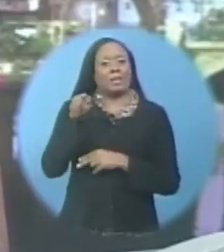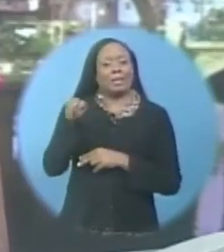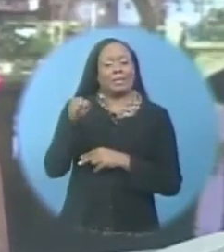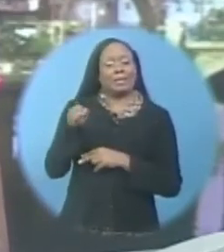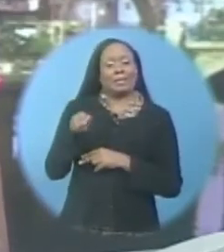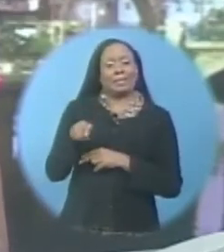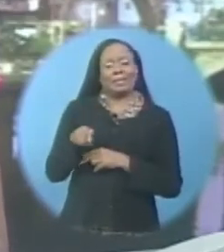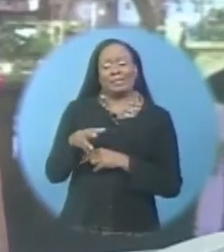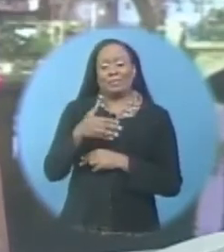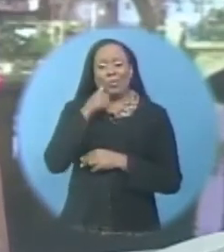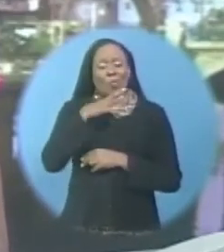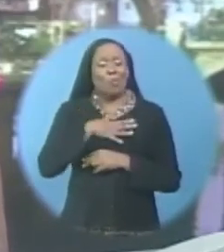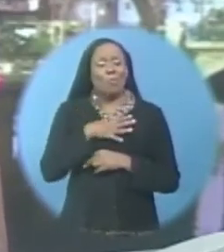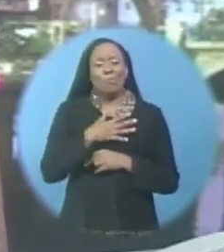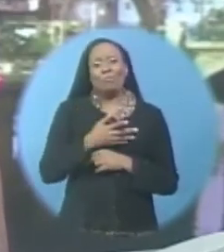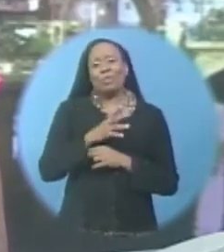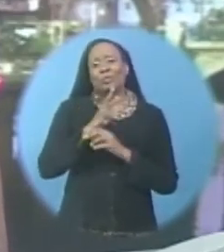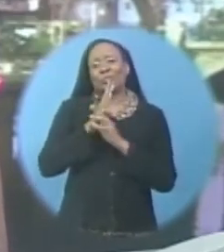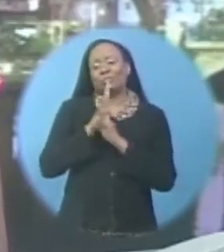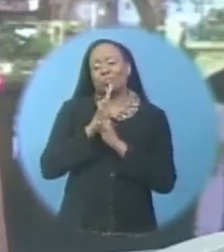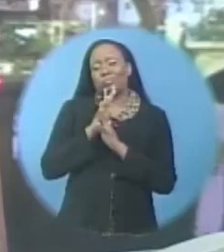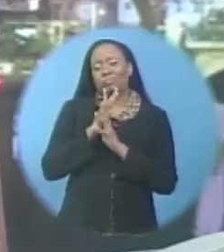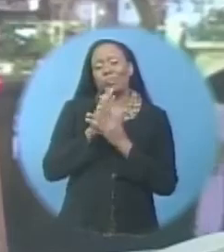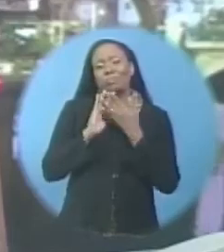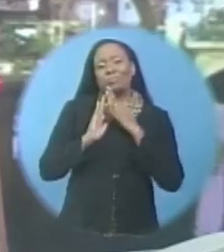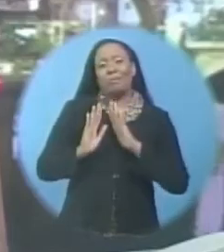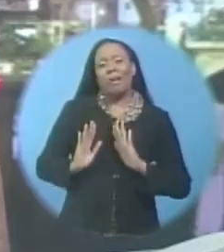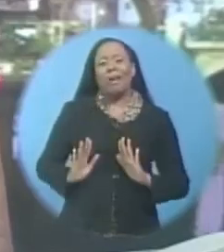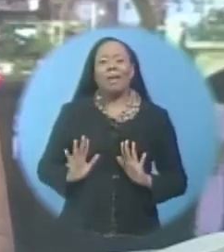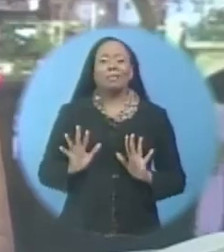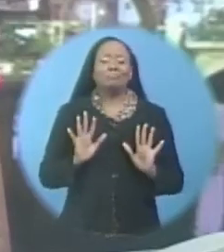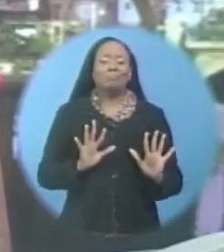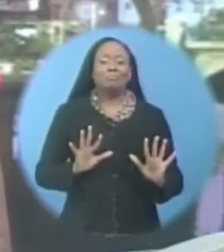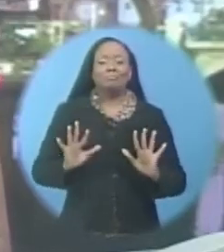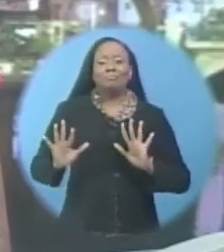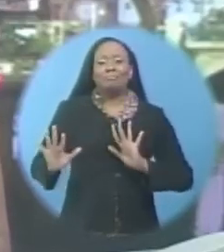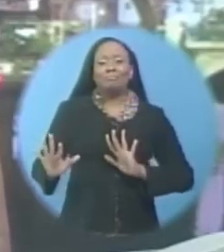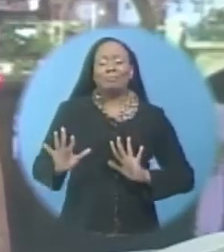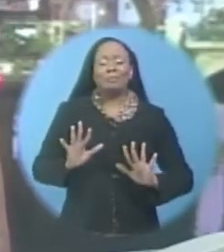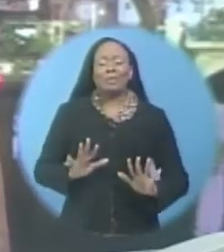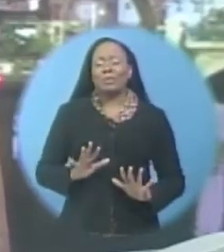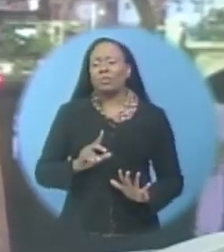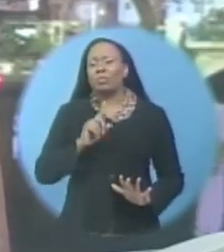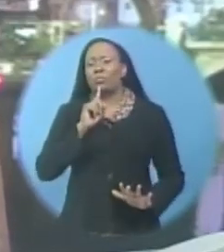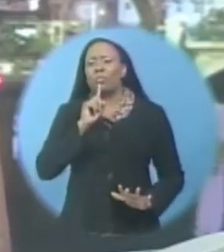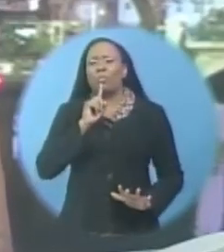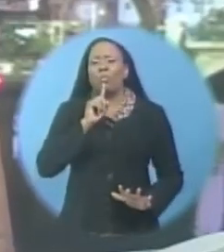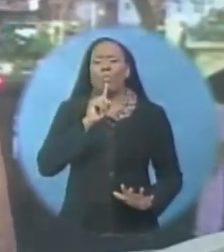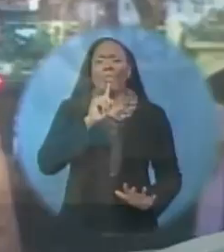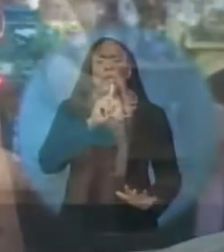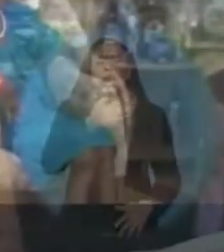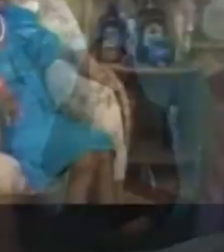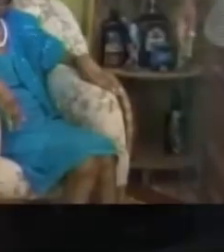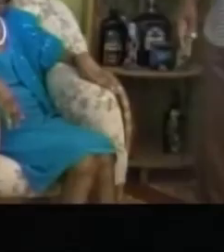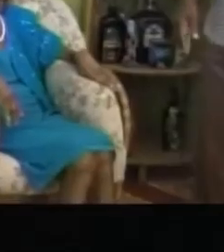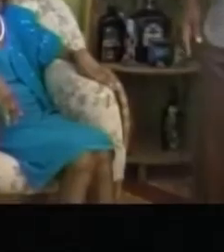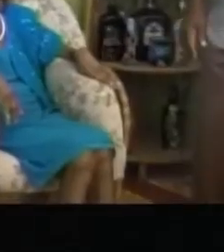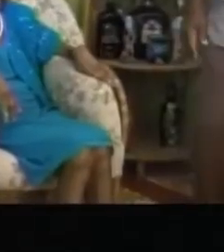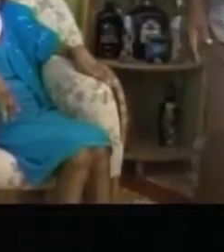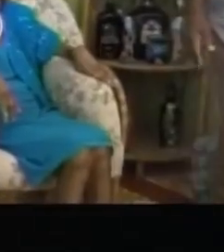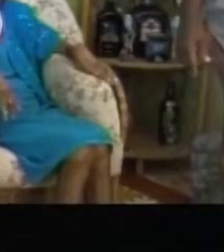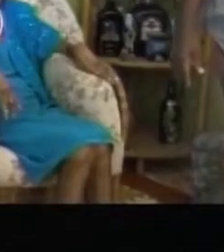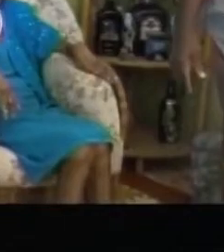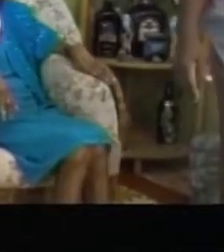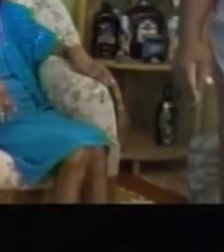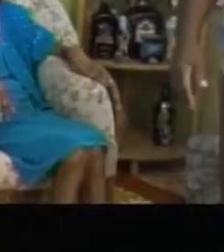received an official visit from Acting Governor General Sir Philip Graves, and while soft-spoken and generally quiet on the day,